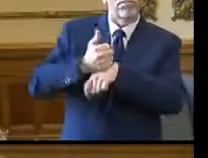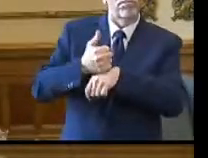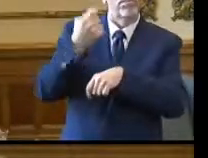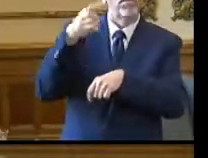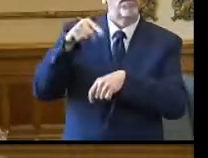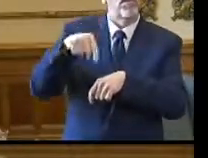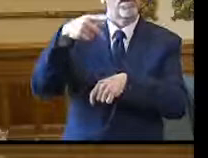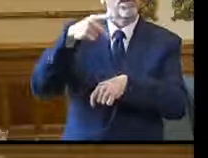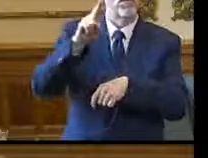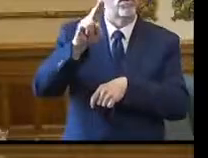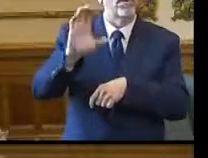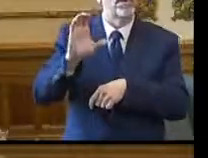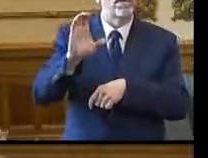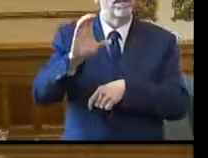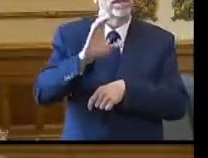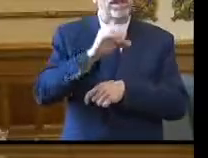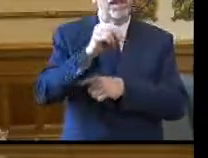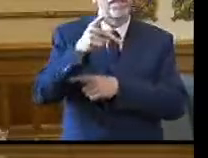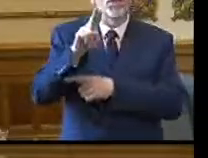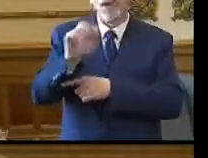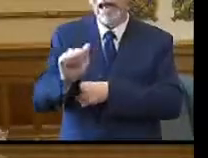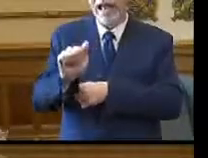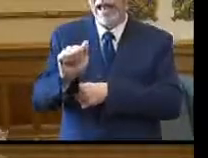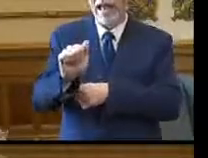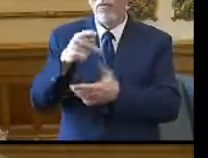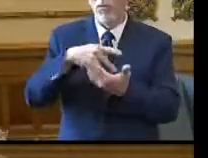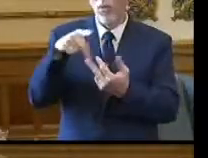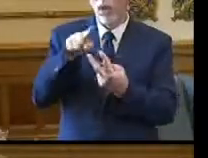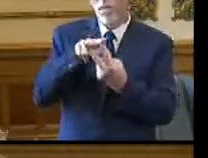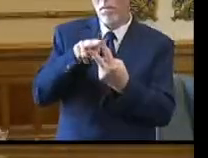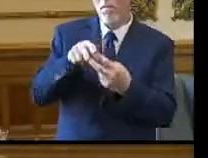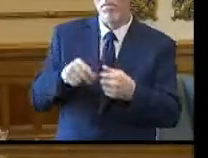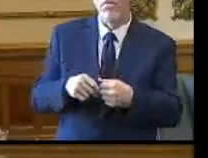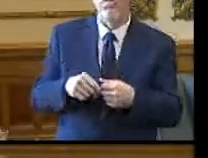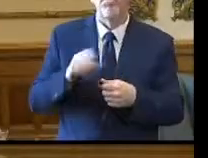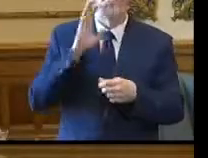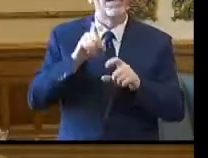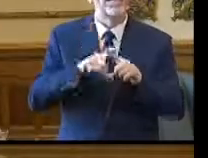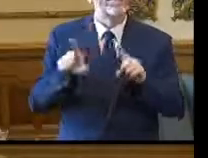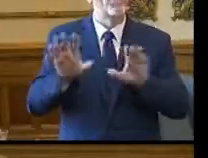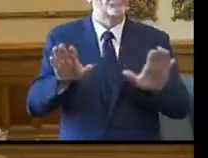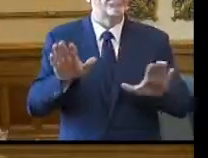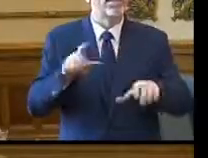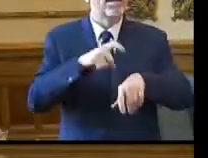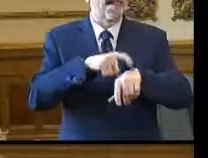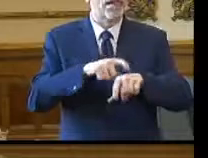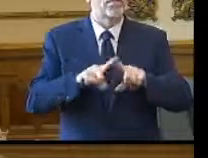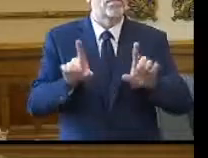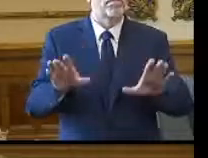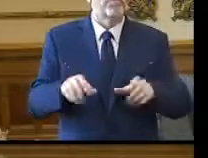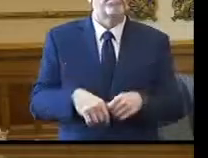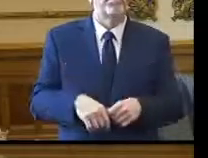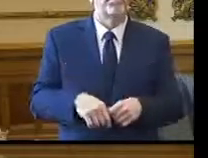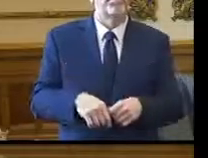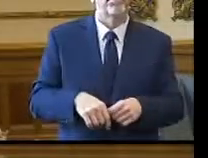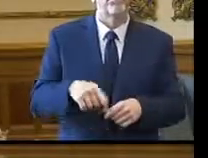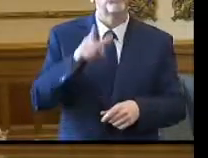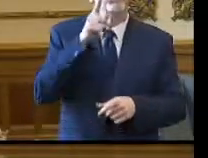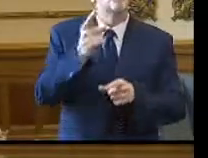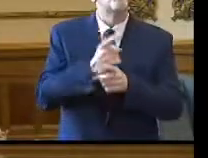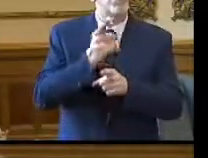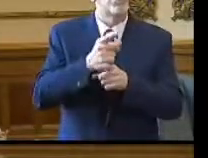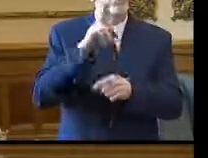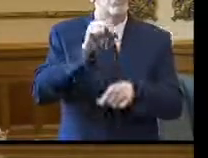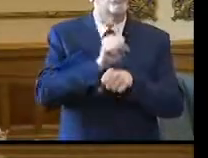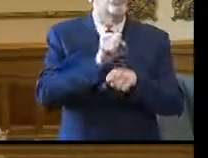the PUC and PUA programs will be different. Claimants receiving regular